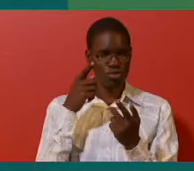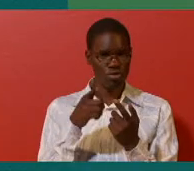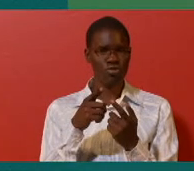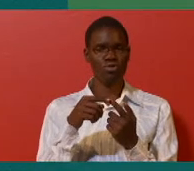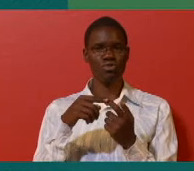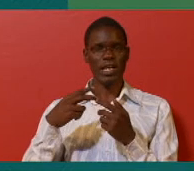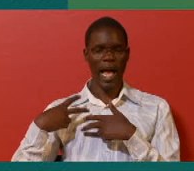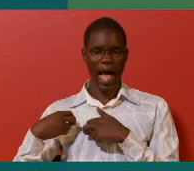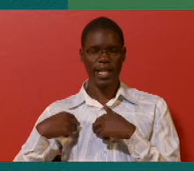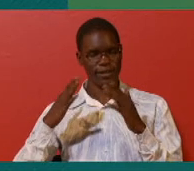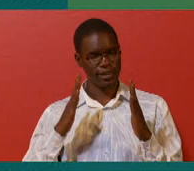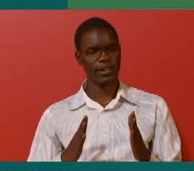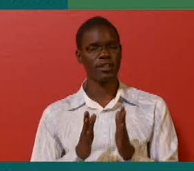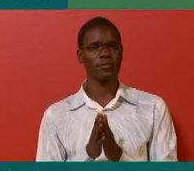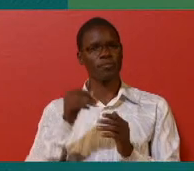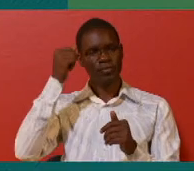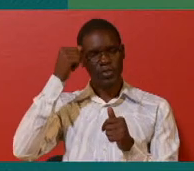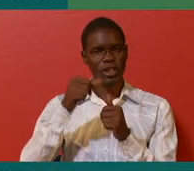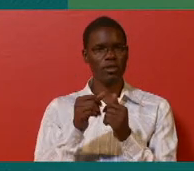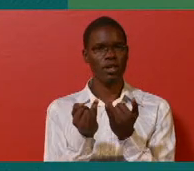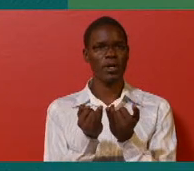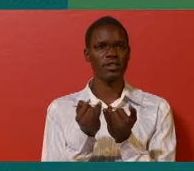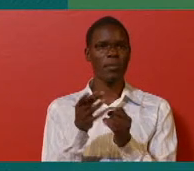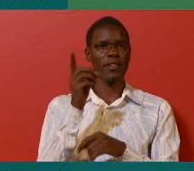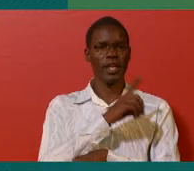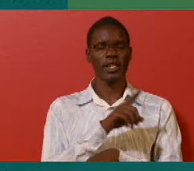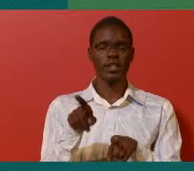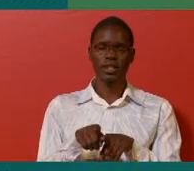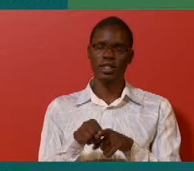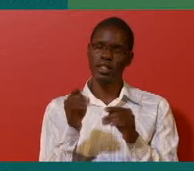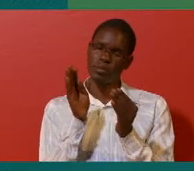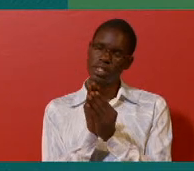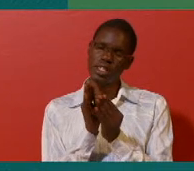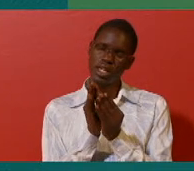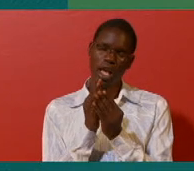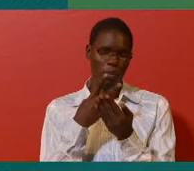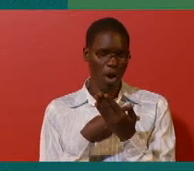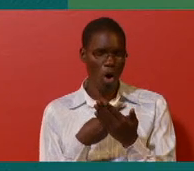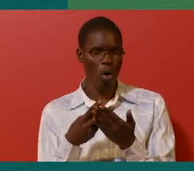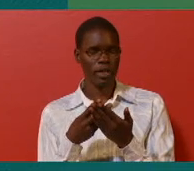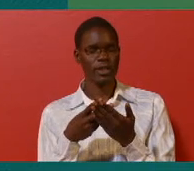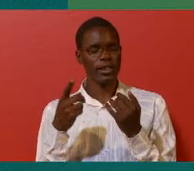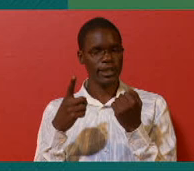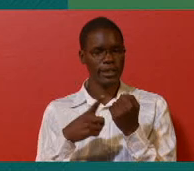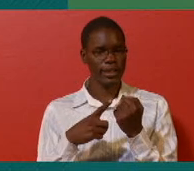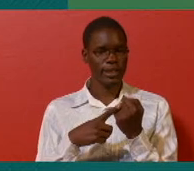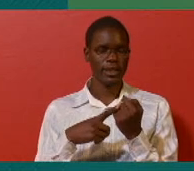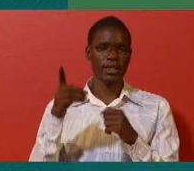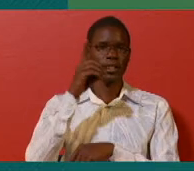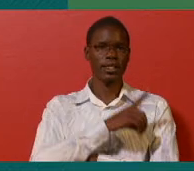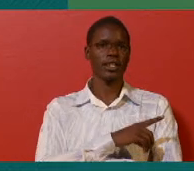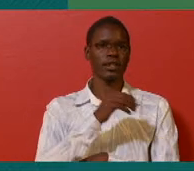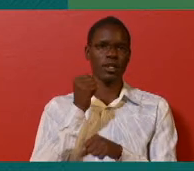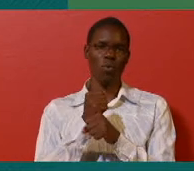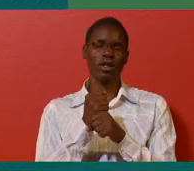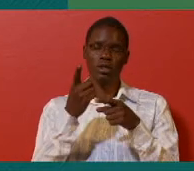his name in vain. Remember the Sabbath day to keep it holy. 6 days you shall labor and do all your work, but the